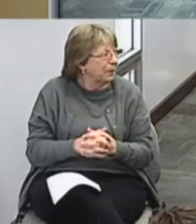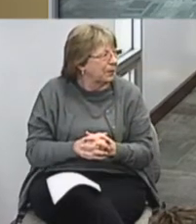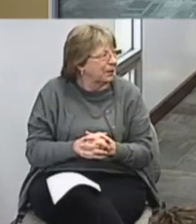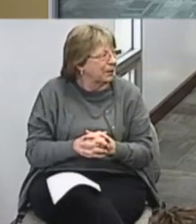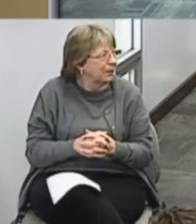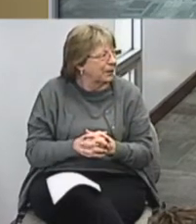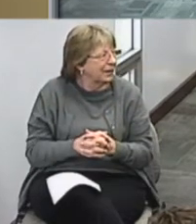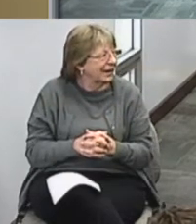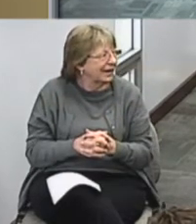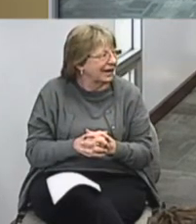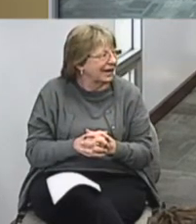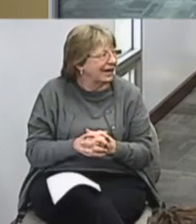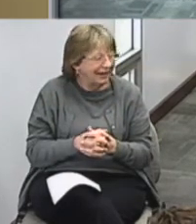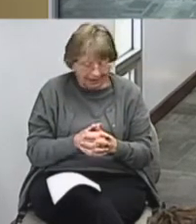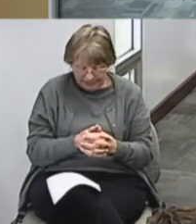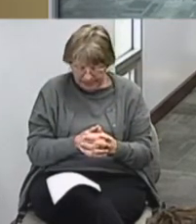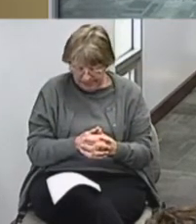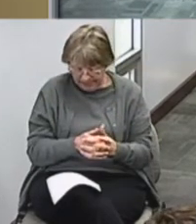Thank you.